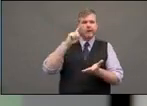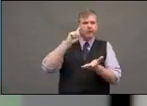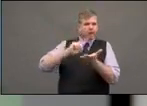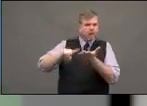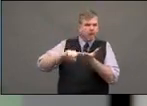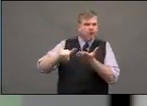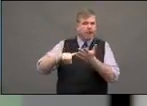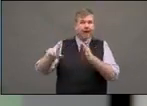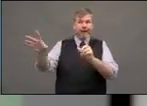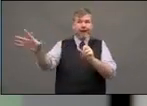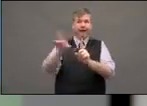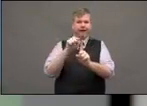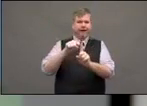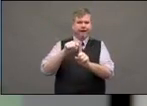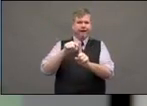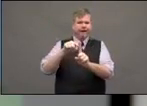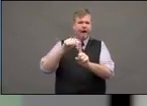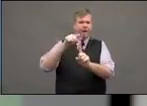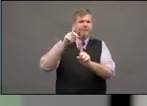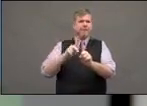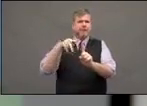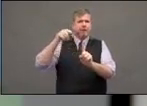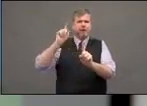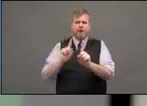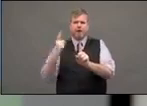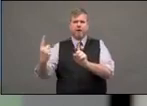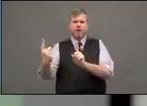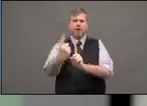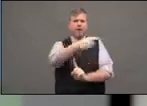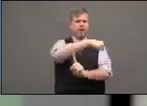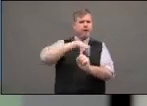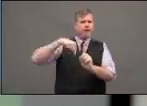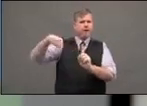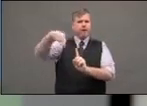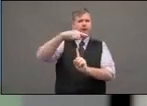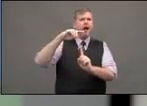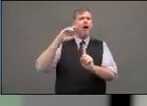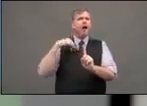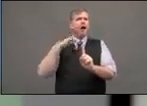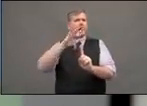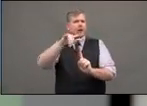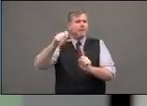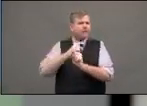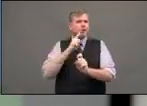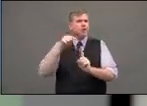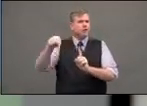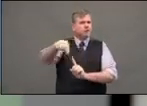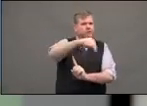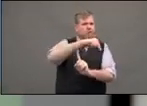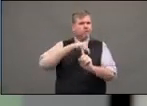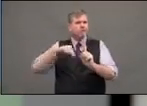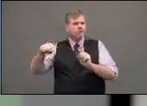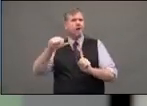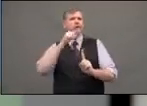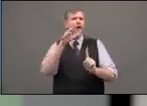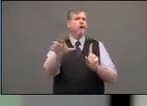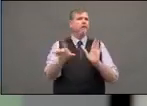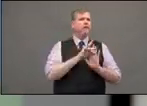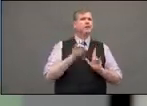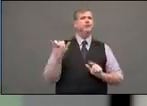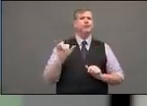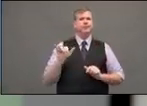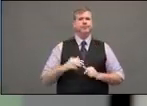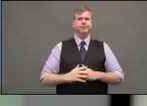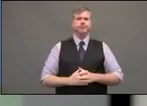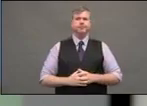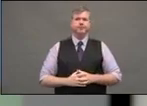they start to stay home and isolate. And for every one of those people they could have come in contact with, our contact tracers will reach out to those folks and